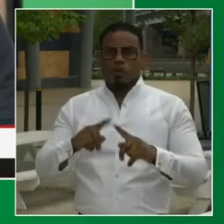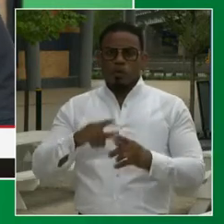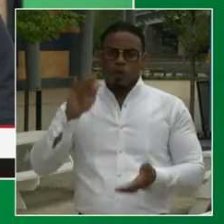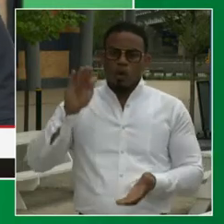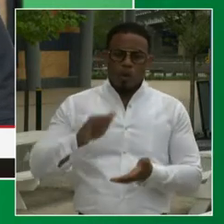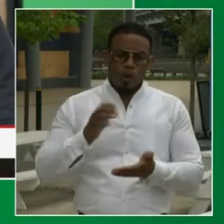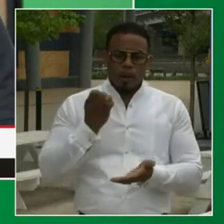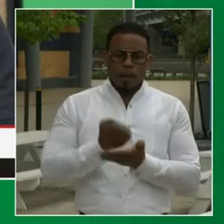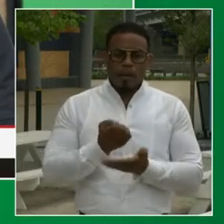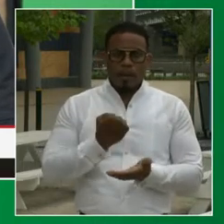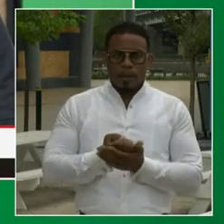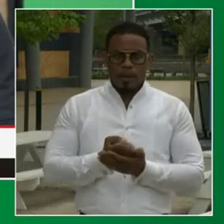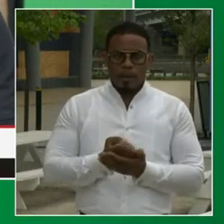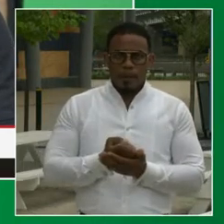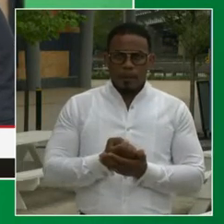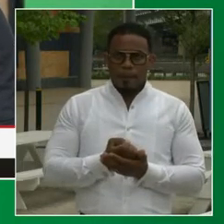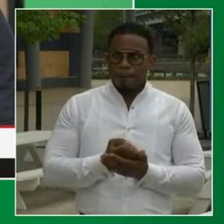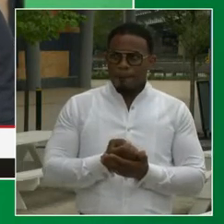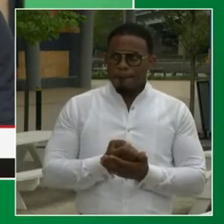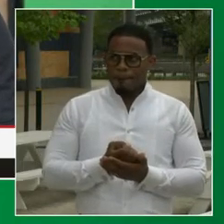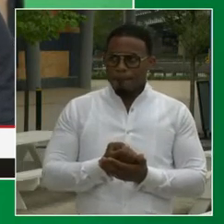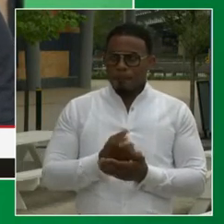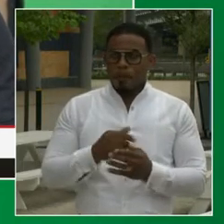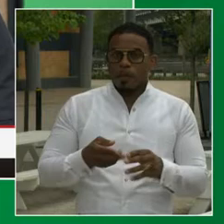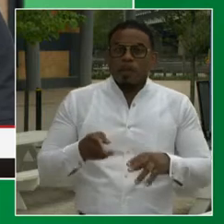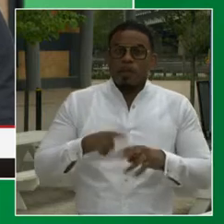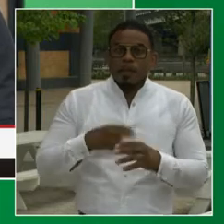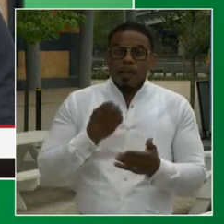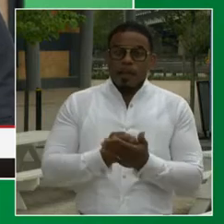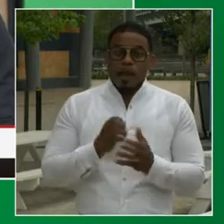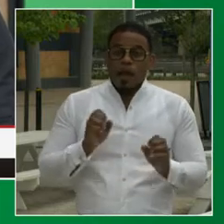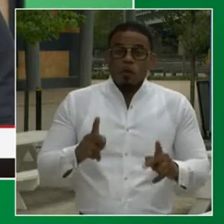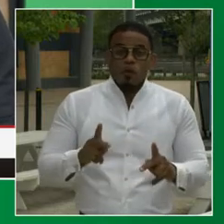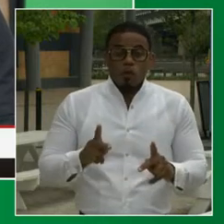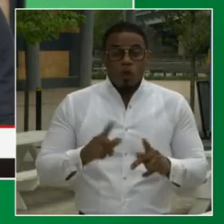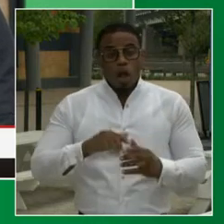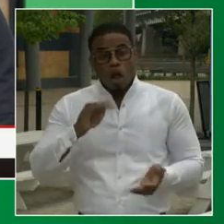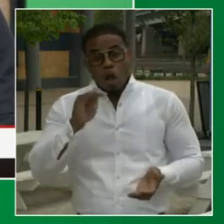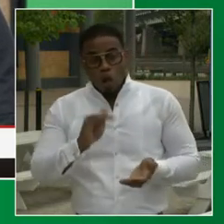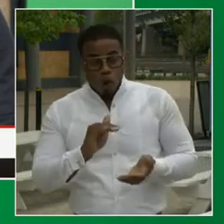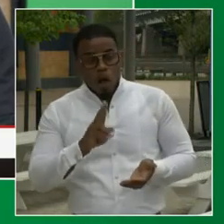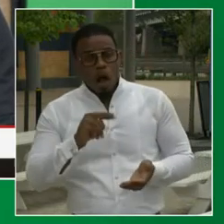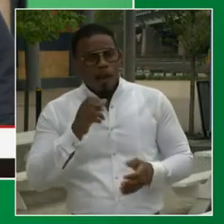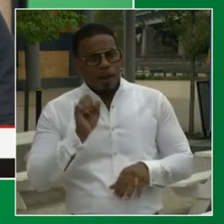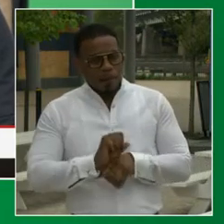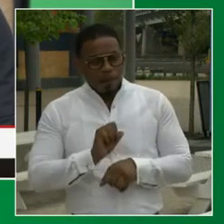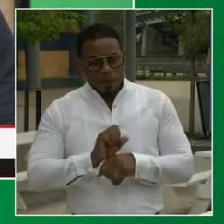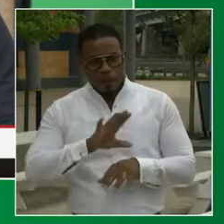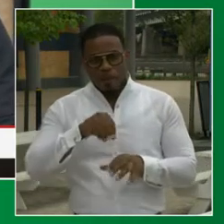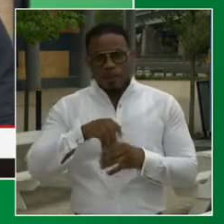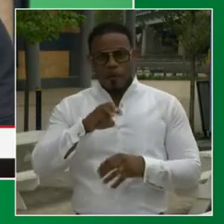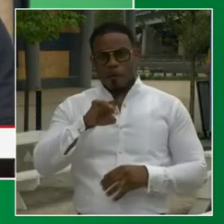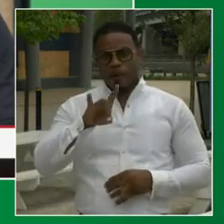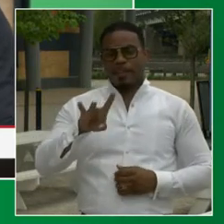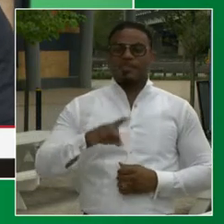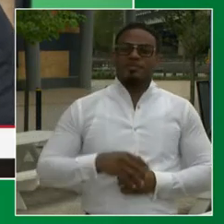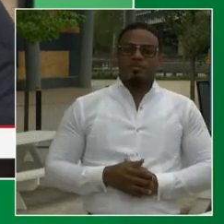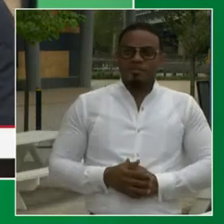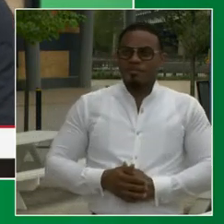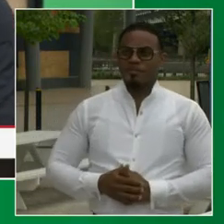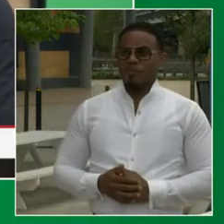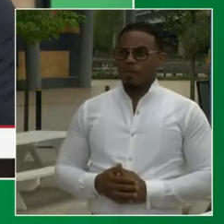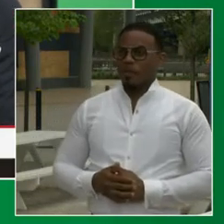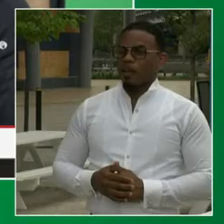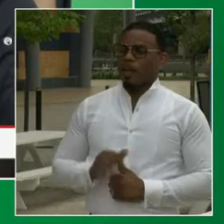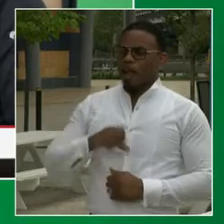lower the economic, to increase the economic opportunities and lower the unemployment within Ward 8. Yeah.